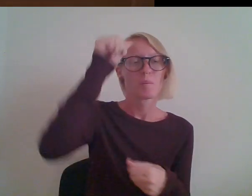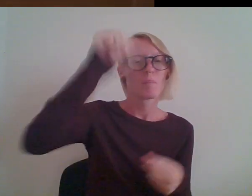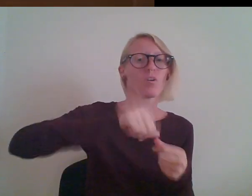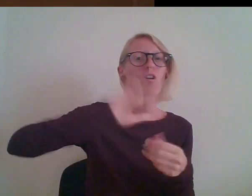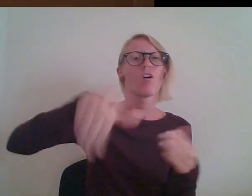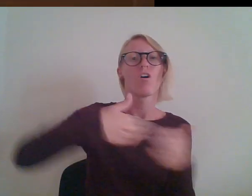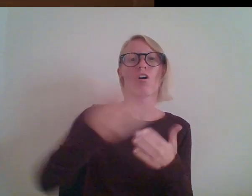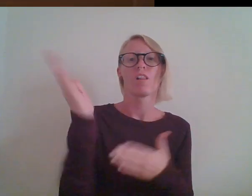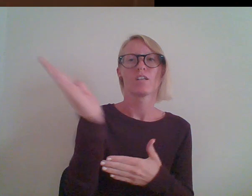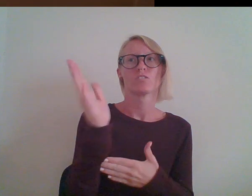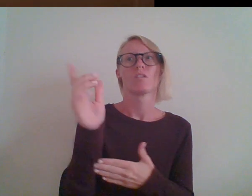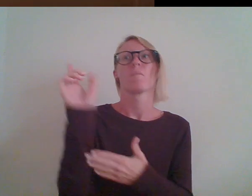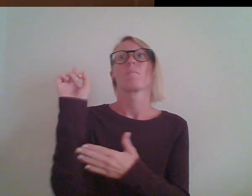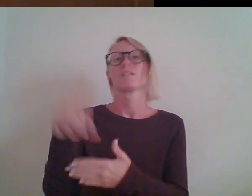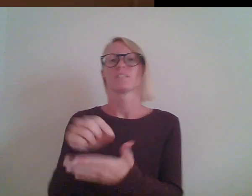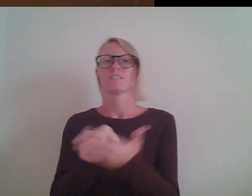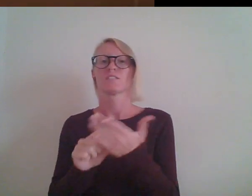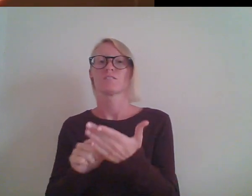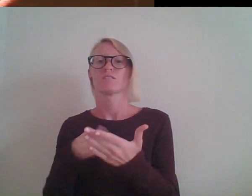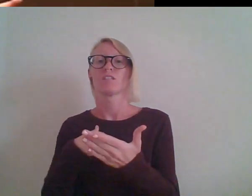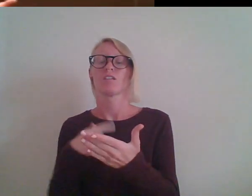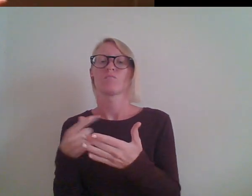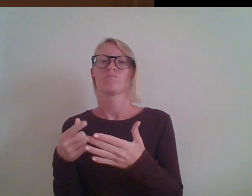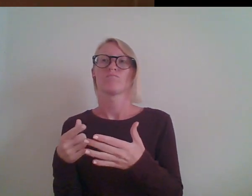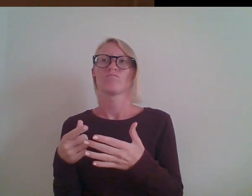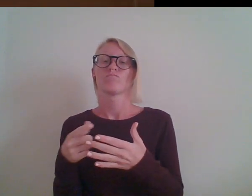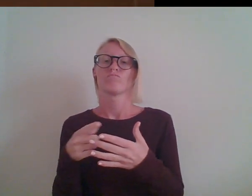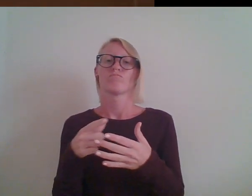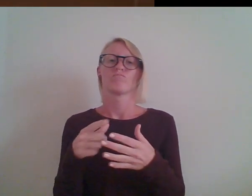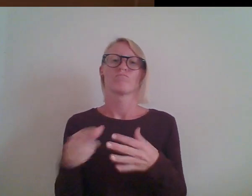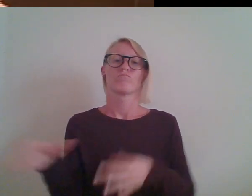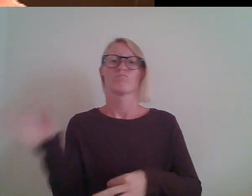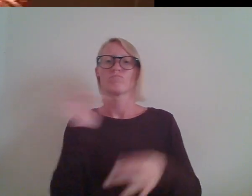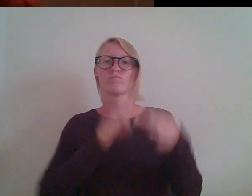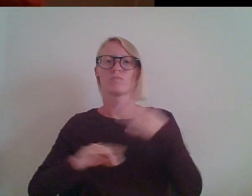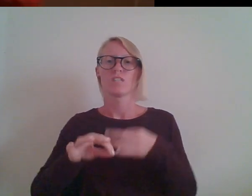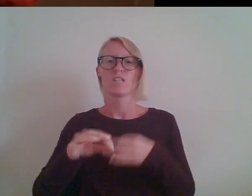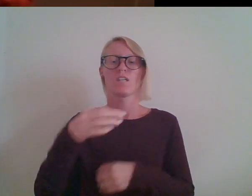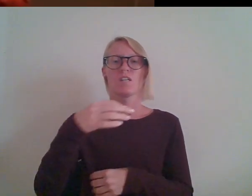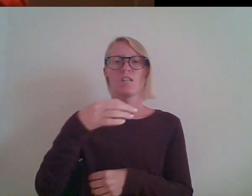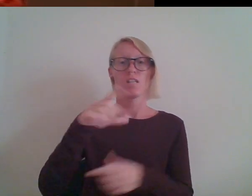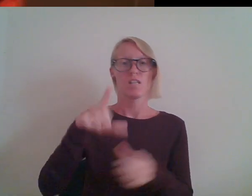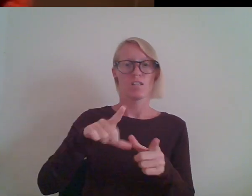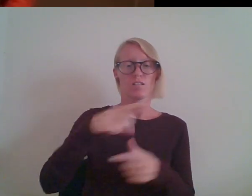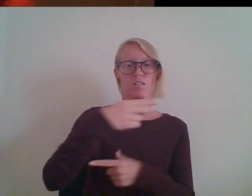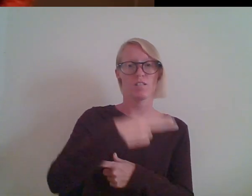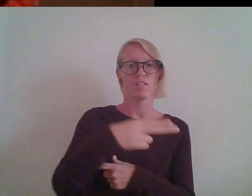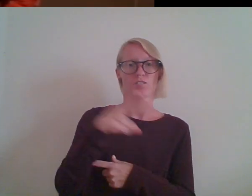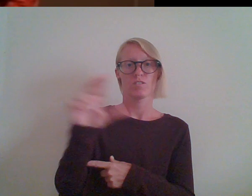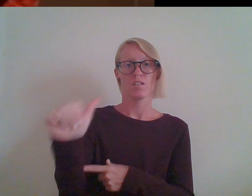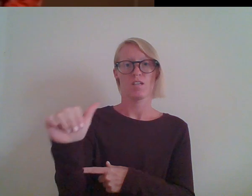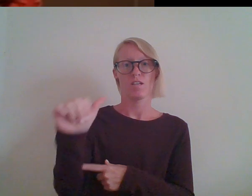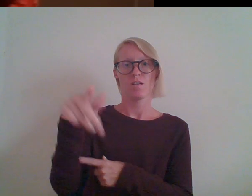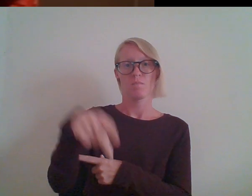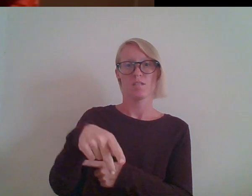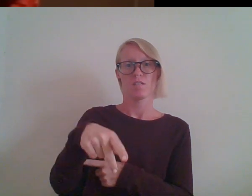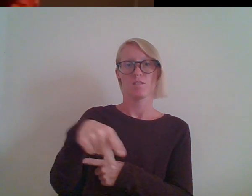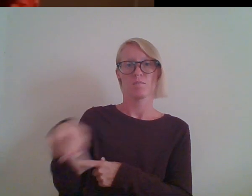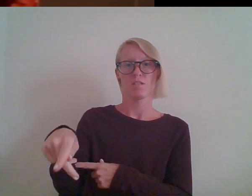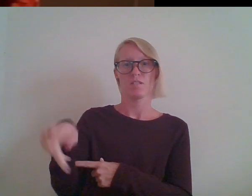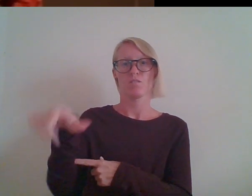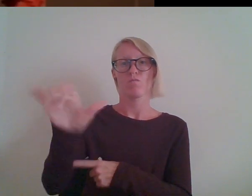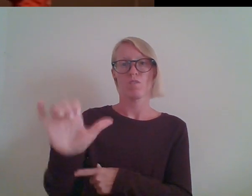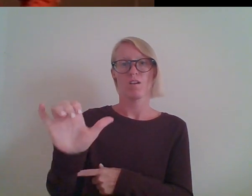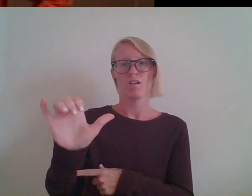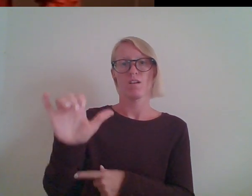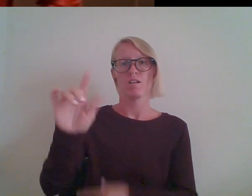I'm going to rearrange the letters a little bit, see if you do any better. H, A, P, P,